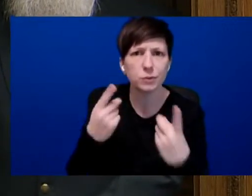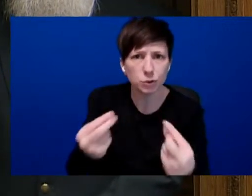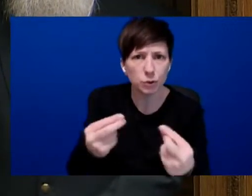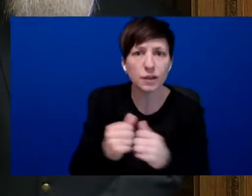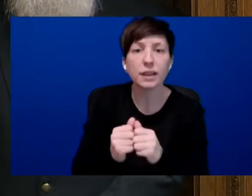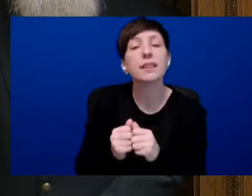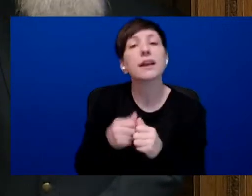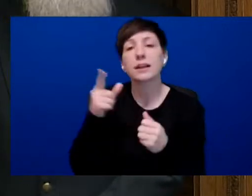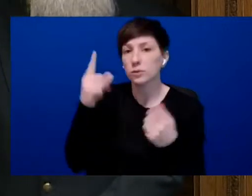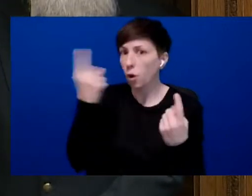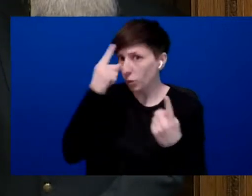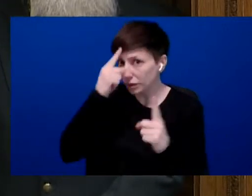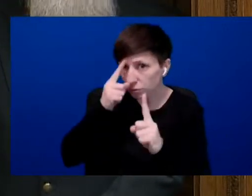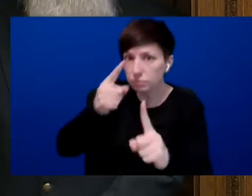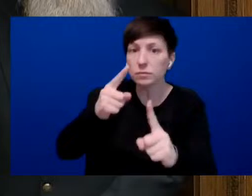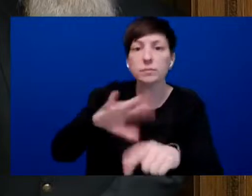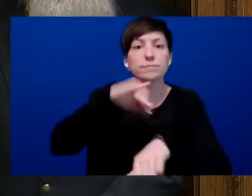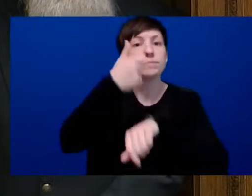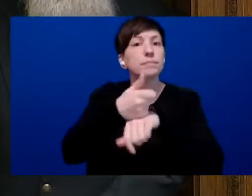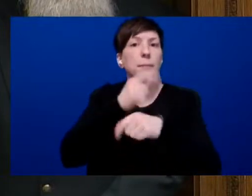say, Amen.